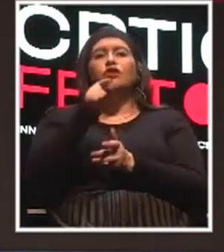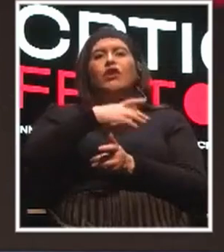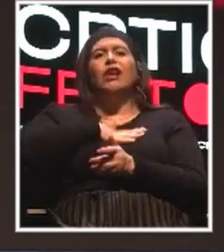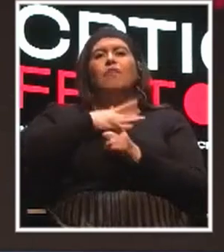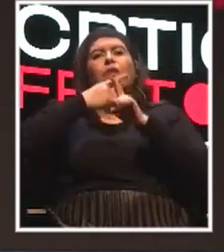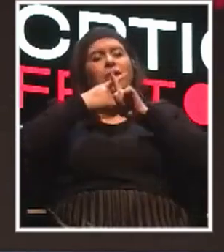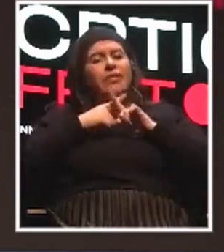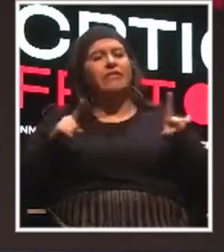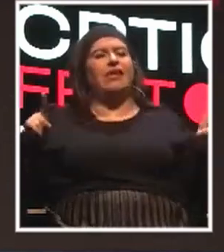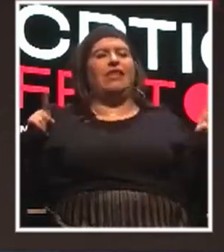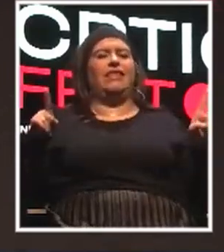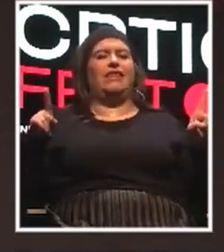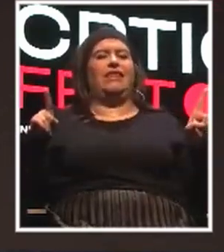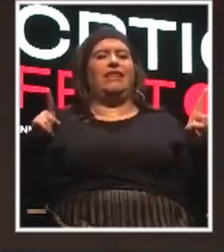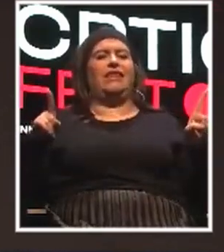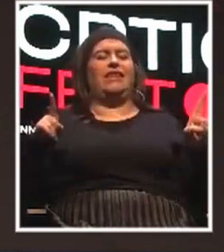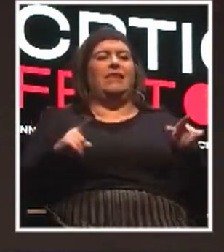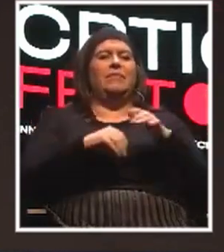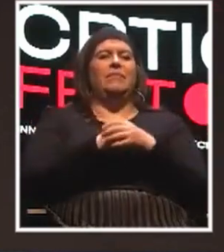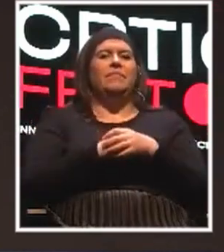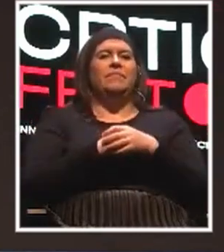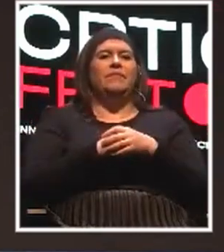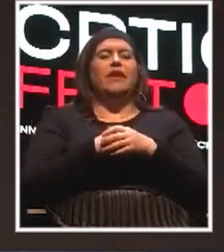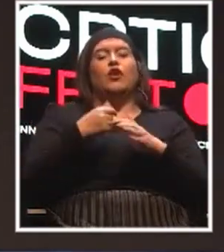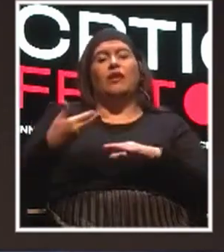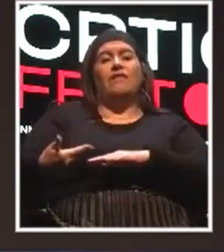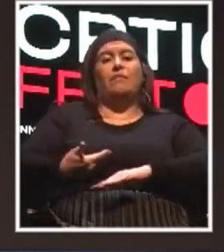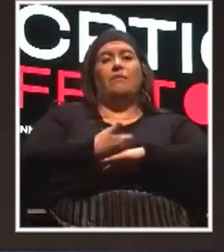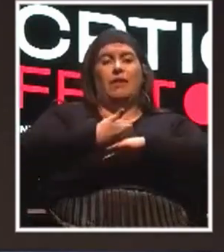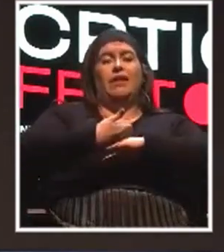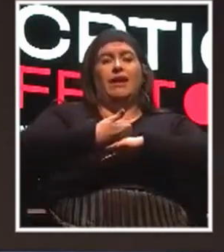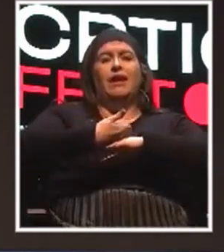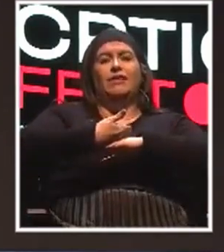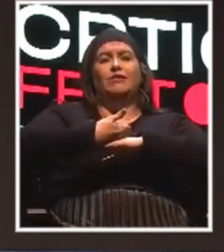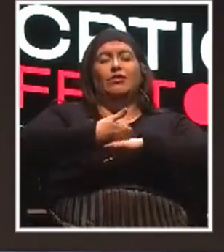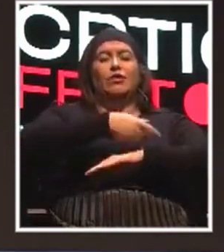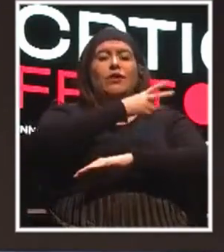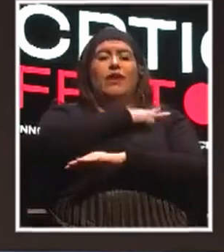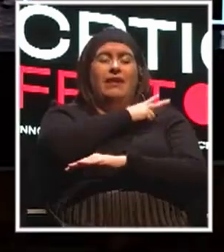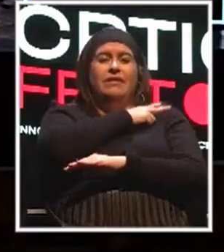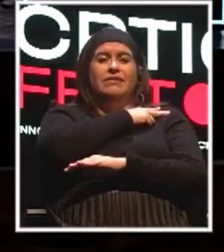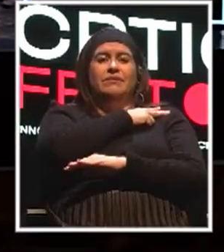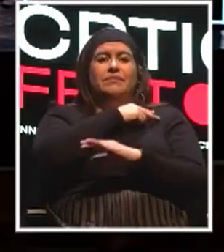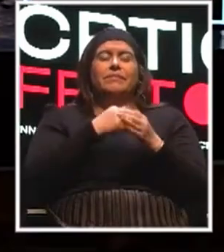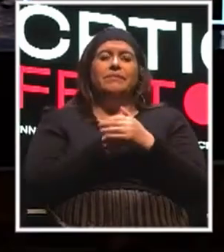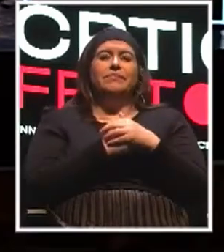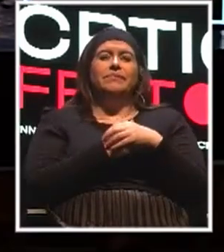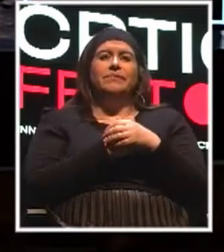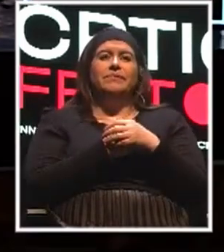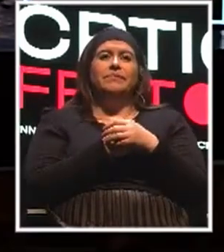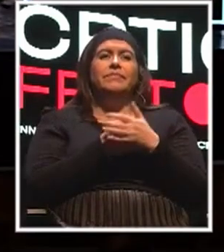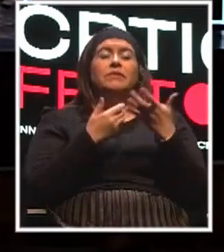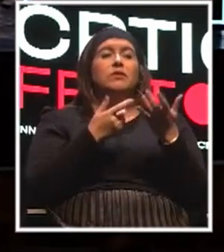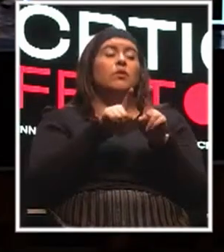actually, our bosses were comfortable with. But that's a great question now. But I mean, that's basically what you're